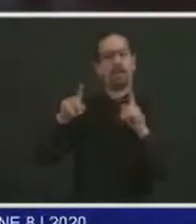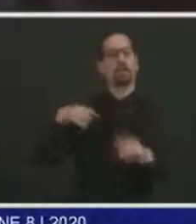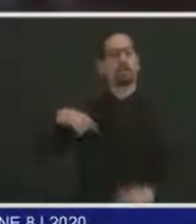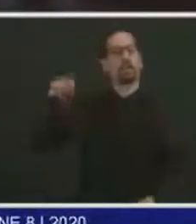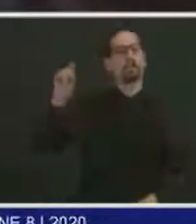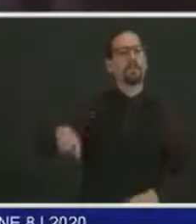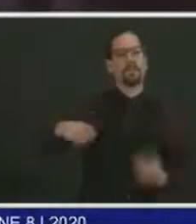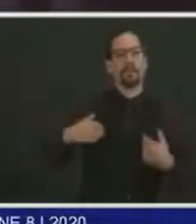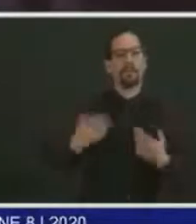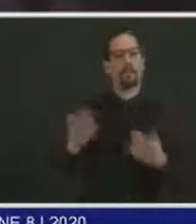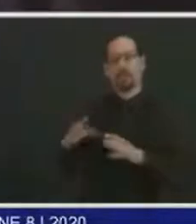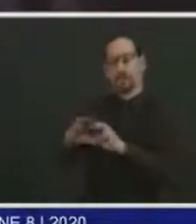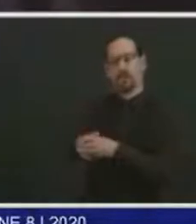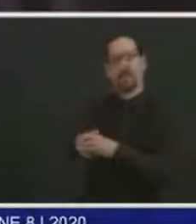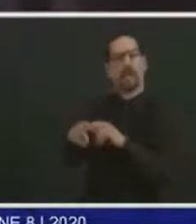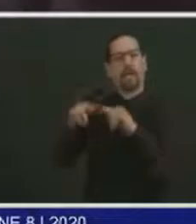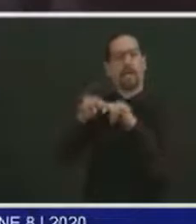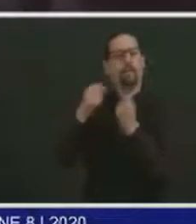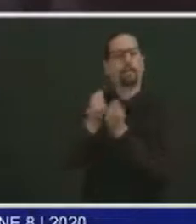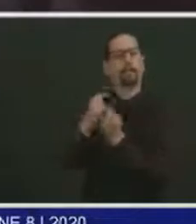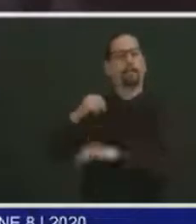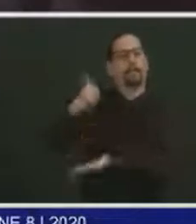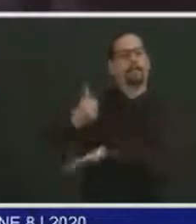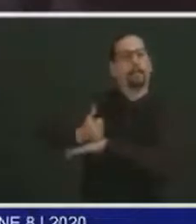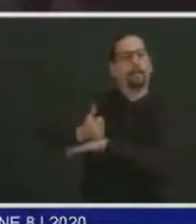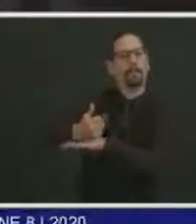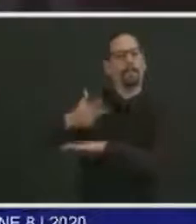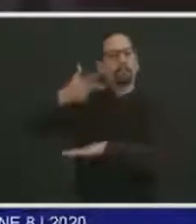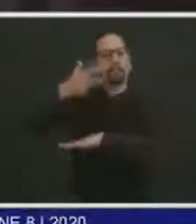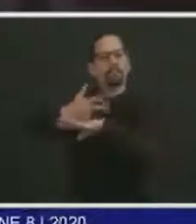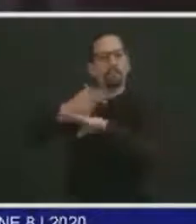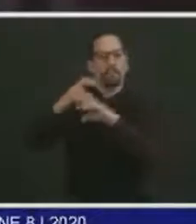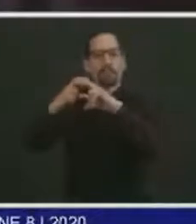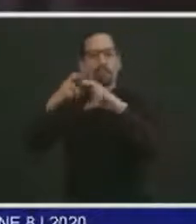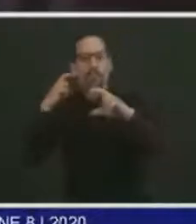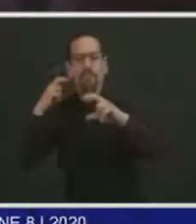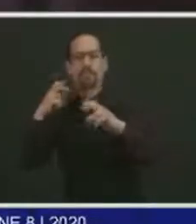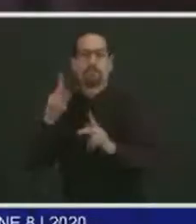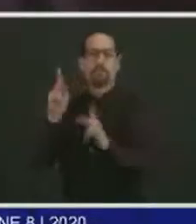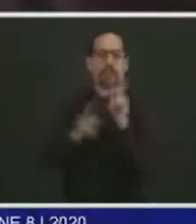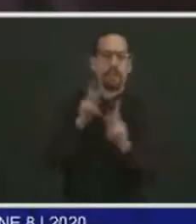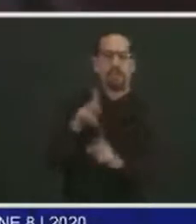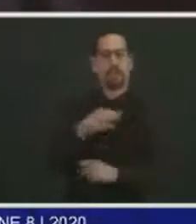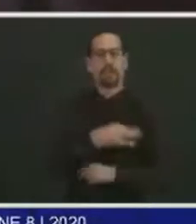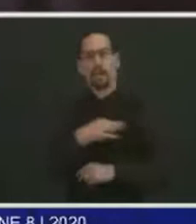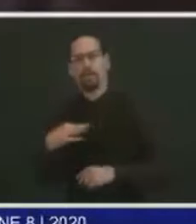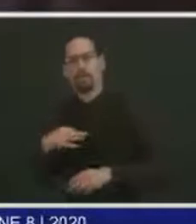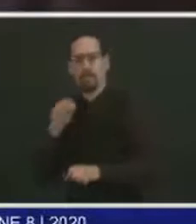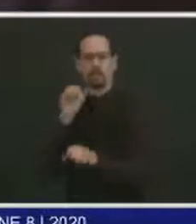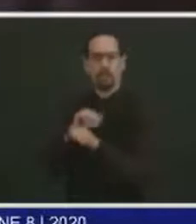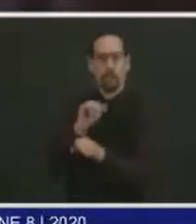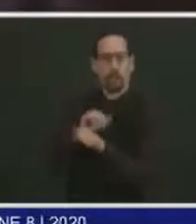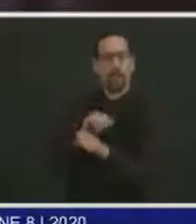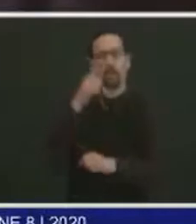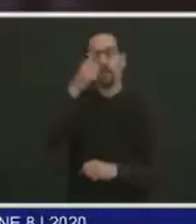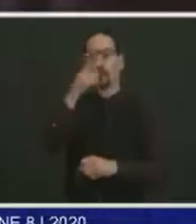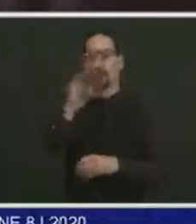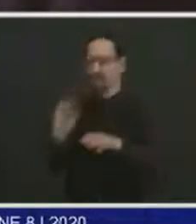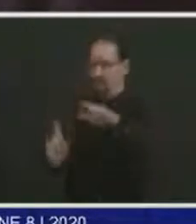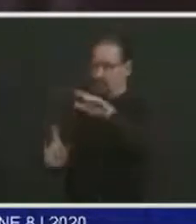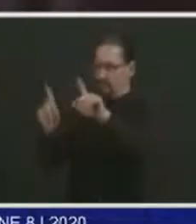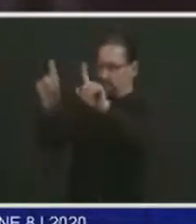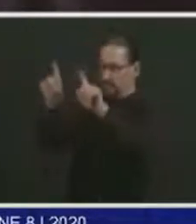hours, rapidly testing everyone who may have been in contact with the person who was